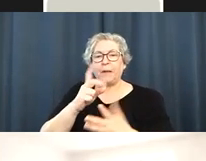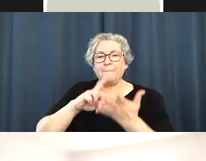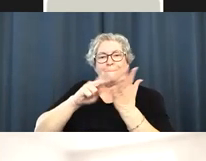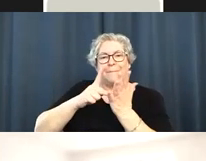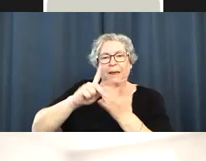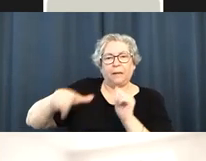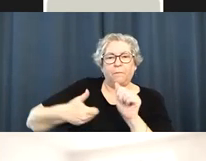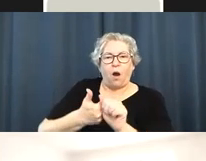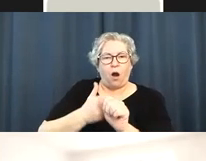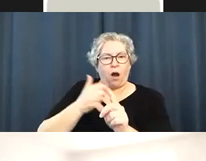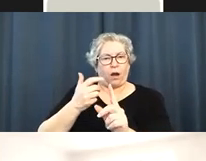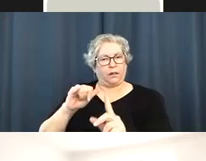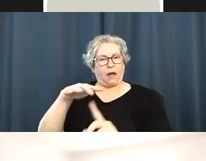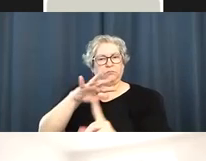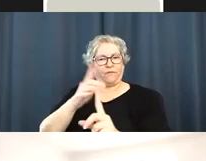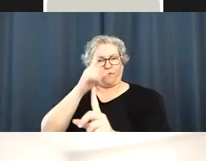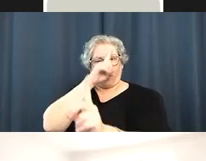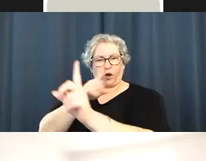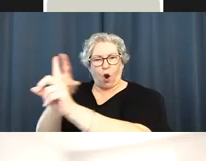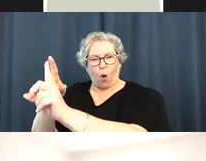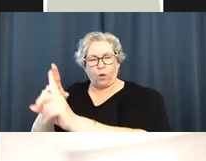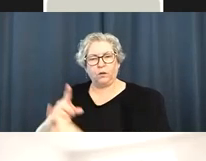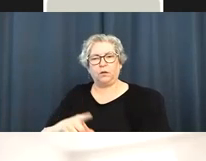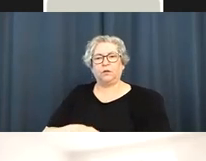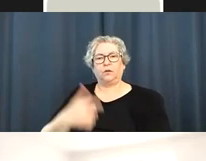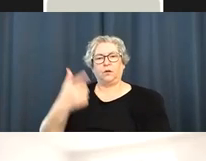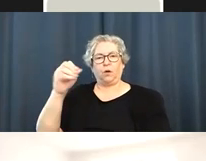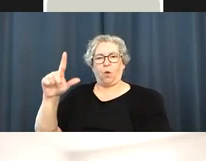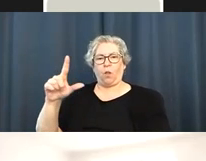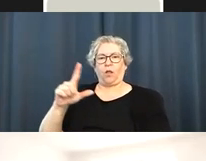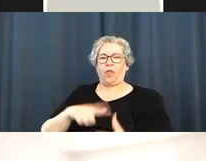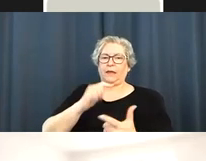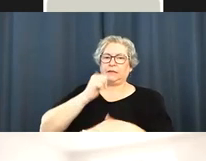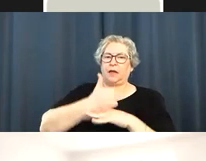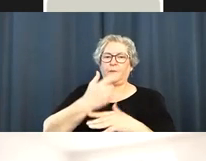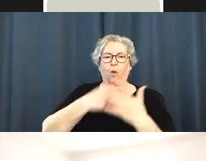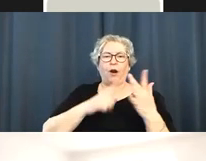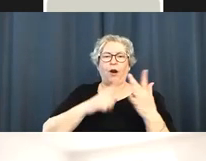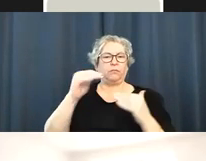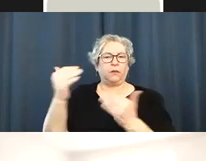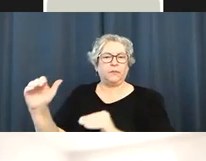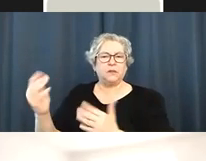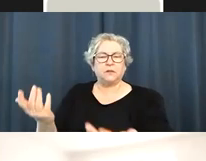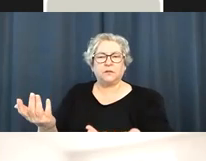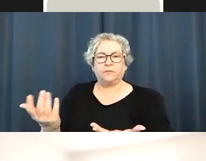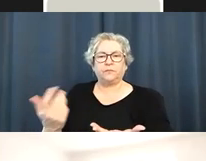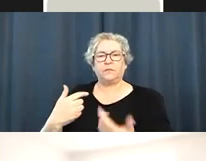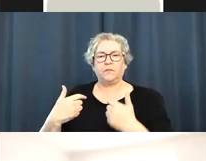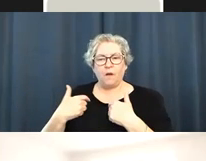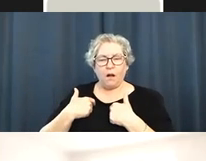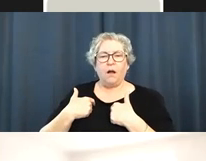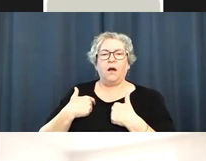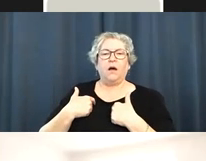needed, right? So if you're providing a goal and then you're like setting the boundaries, you're saying, hey, I